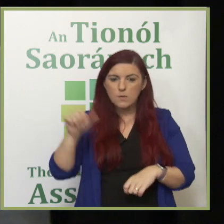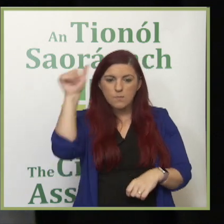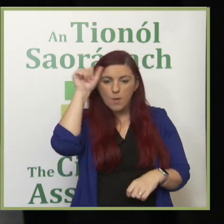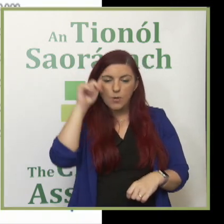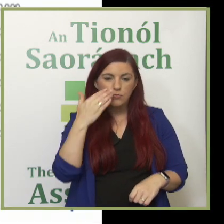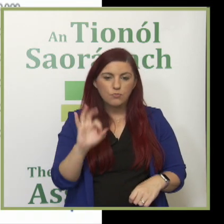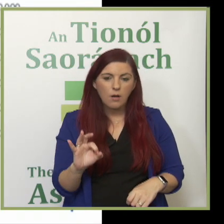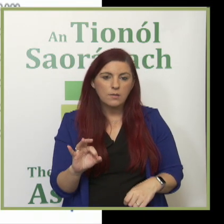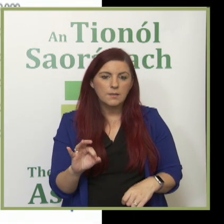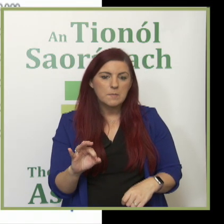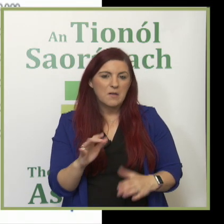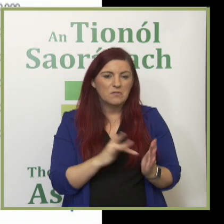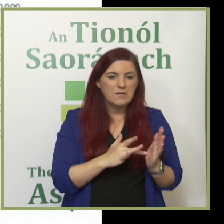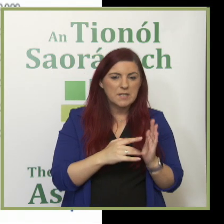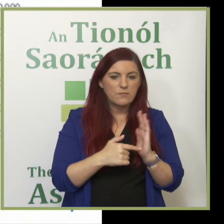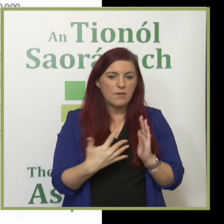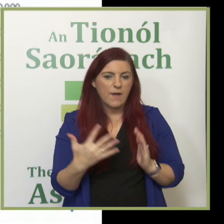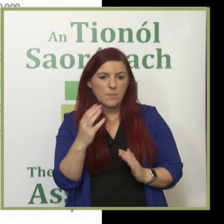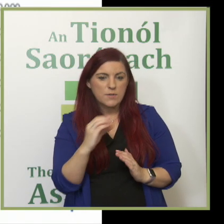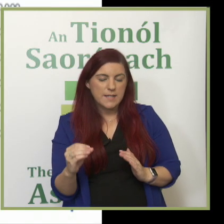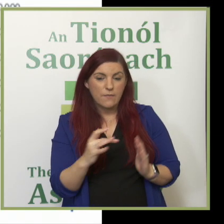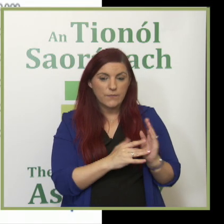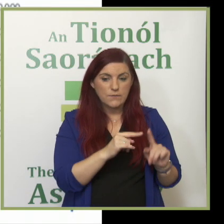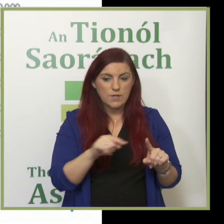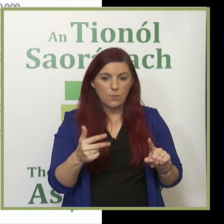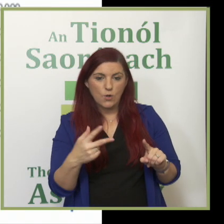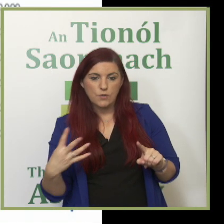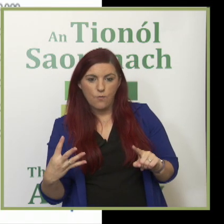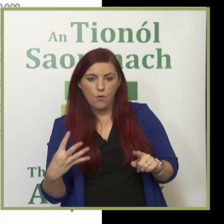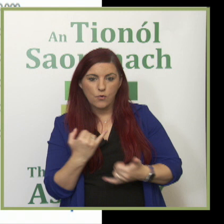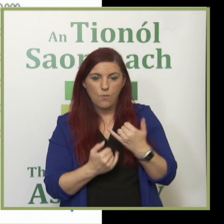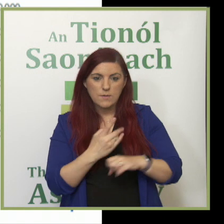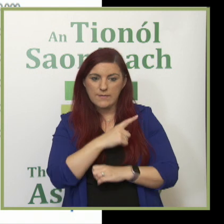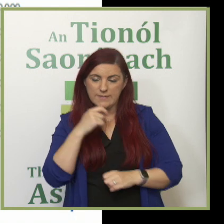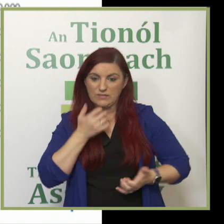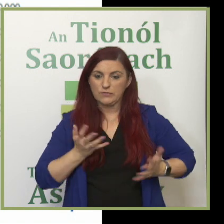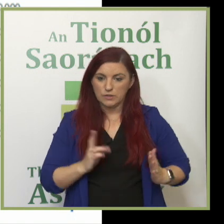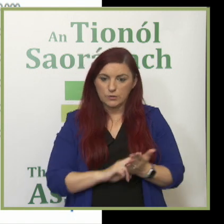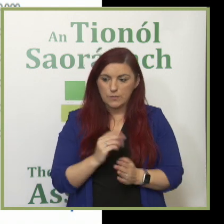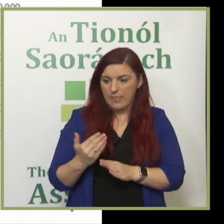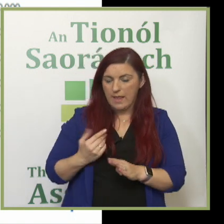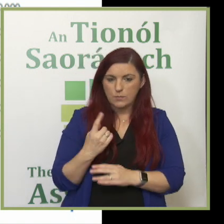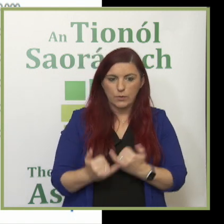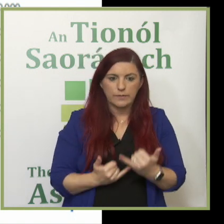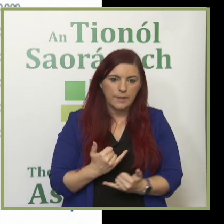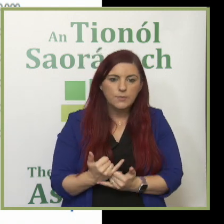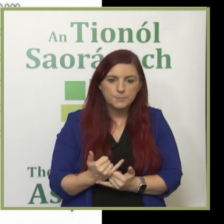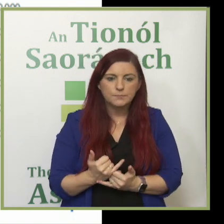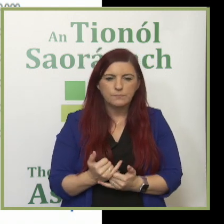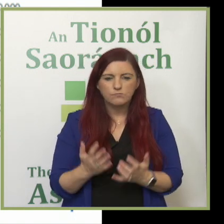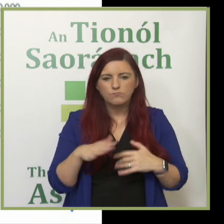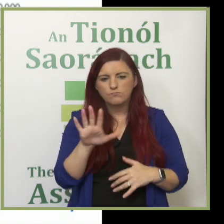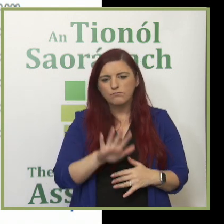15.5% or 15 million 15 to 34-year-olds are estimated to have used it in the last year, according to surveys. If we go down a bit, we can